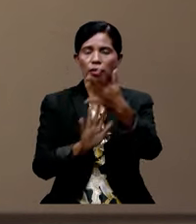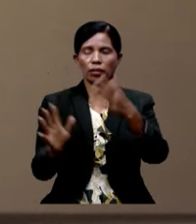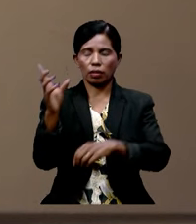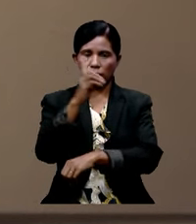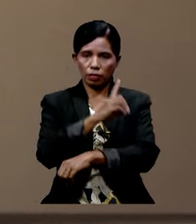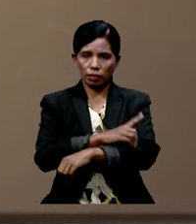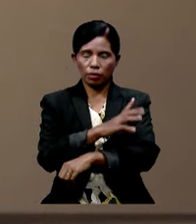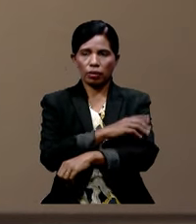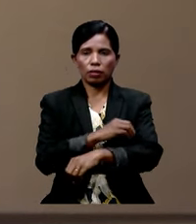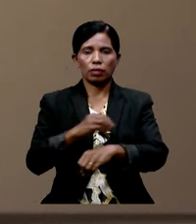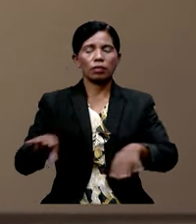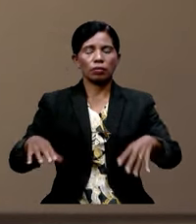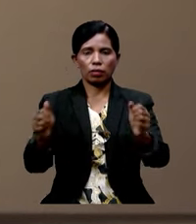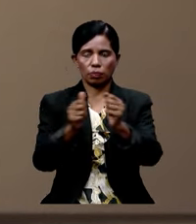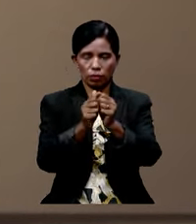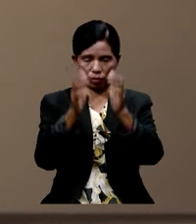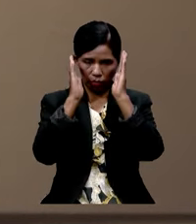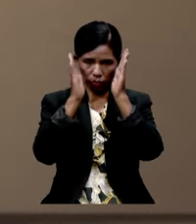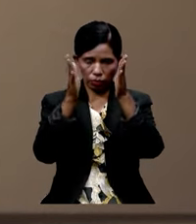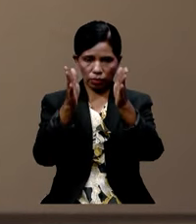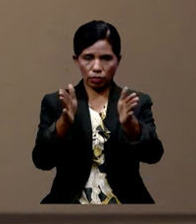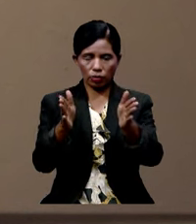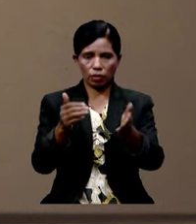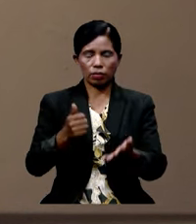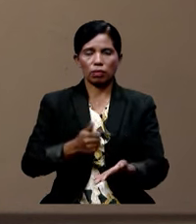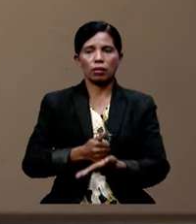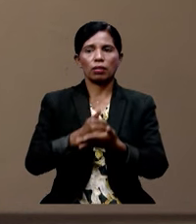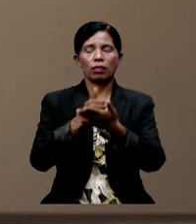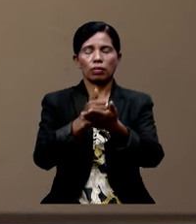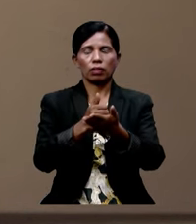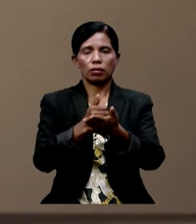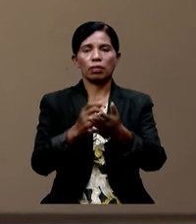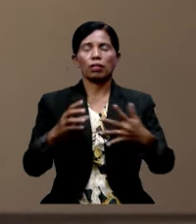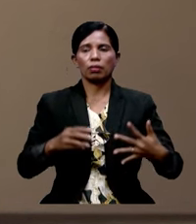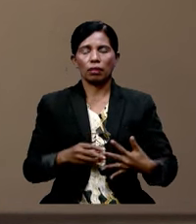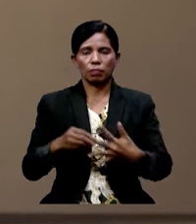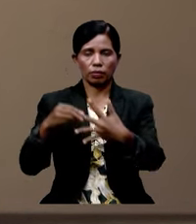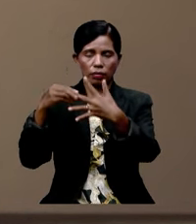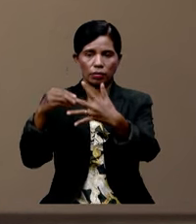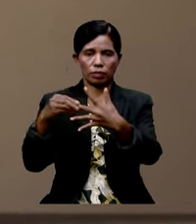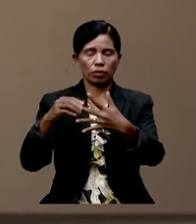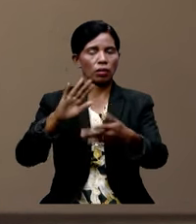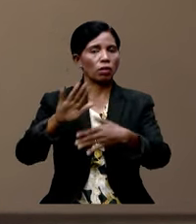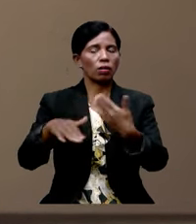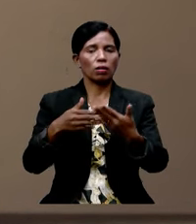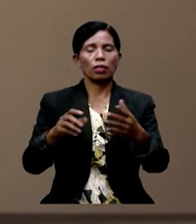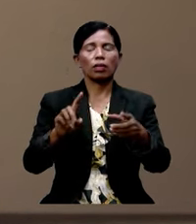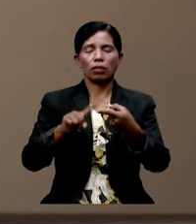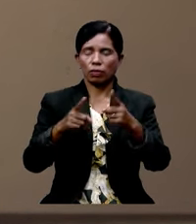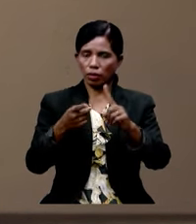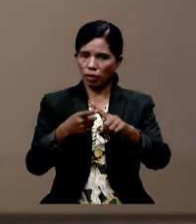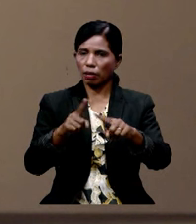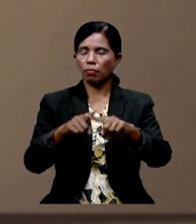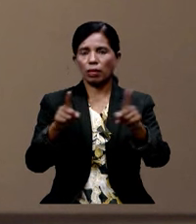made every commitment to assure this special, not only friendly, but as I